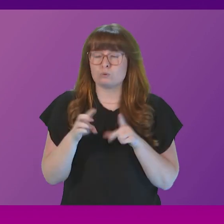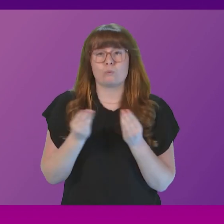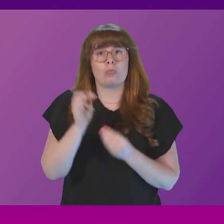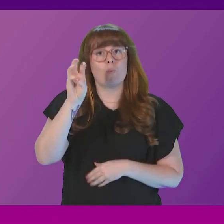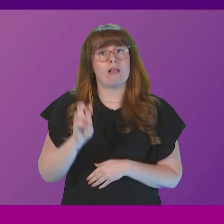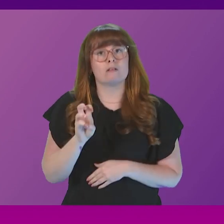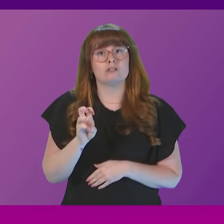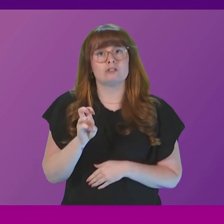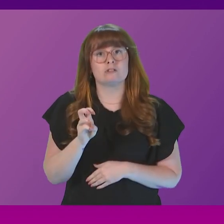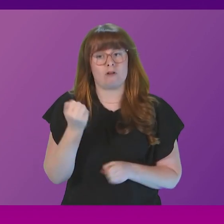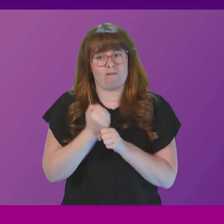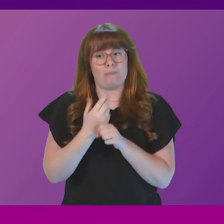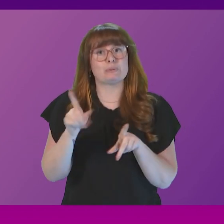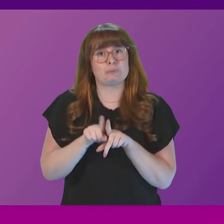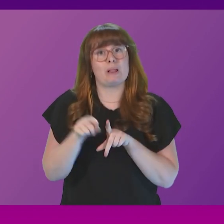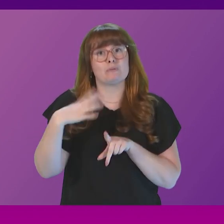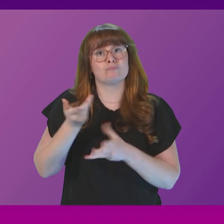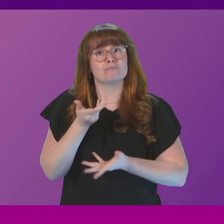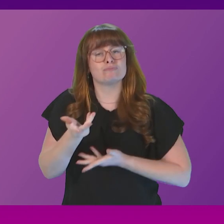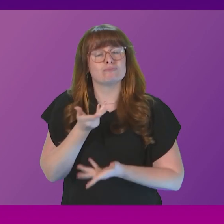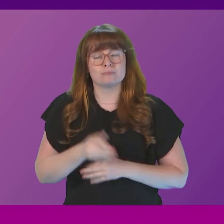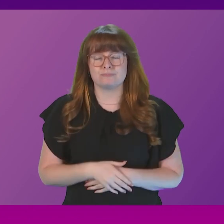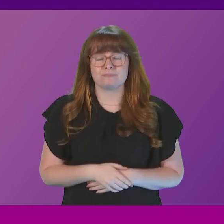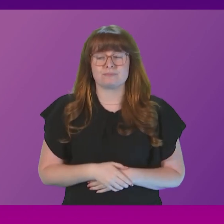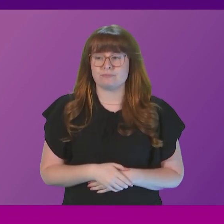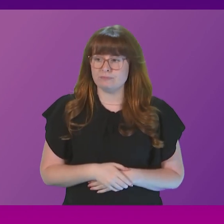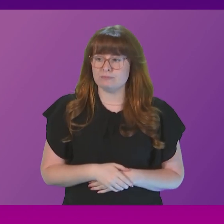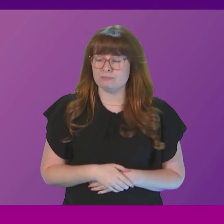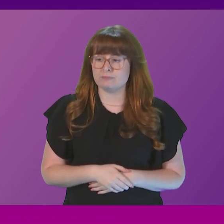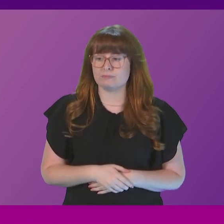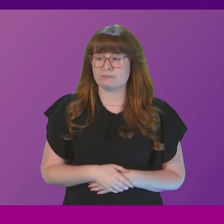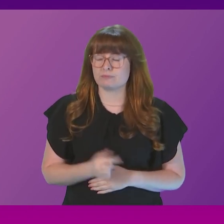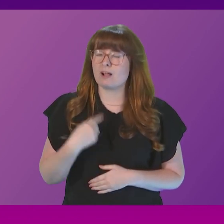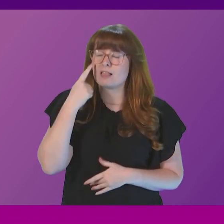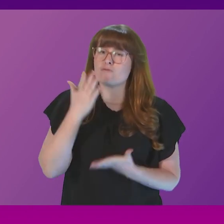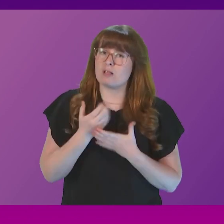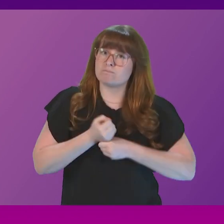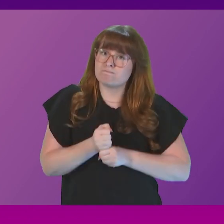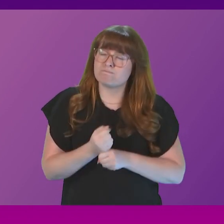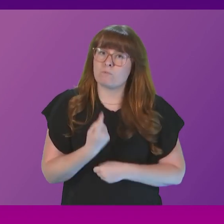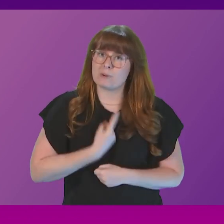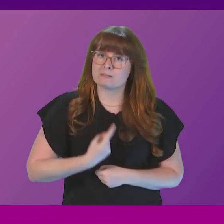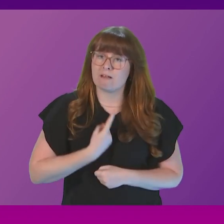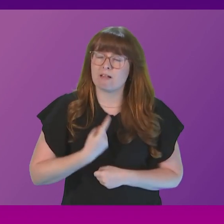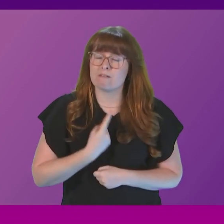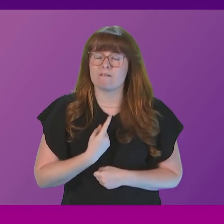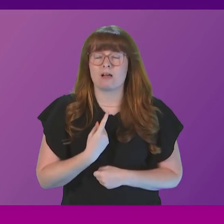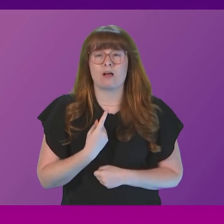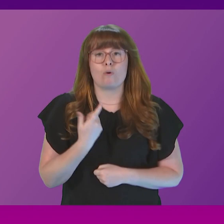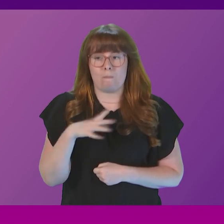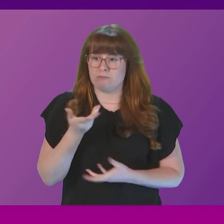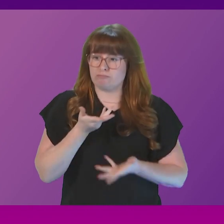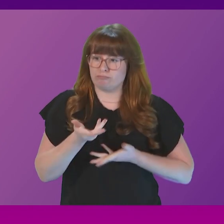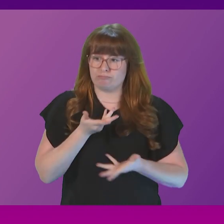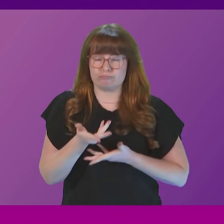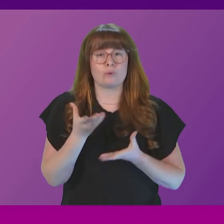counterparts as well. And I think what frustrates me is, although in the conversations I have